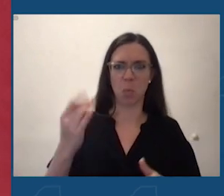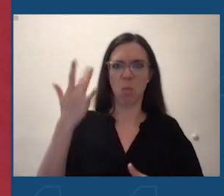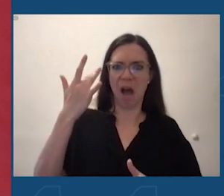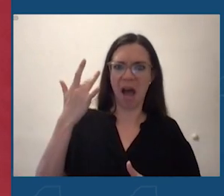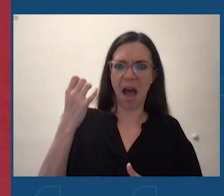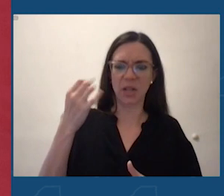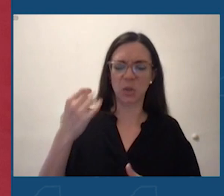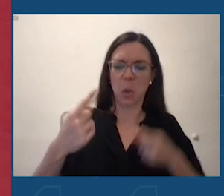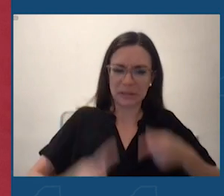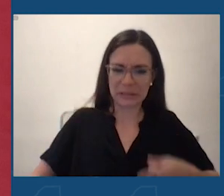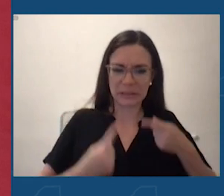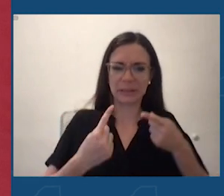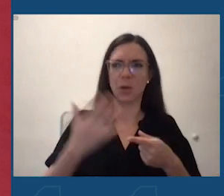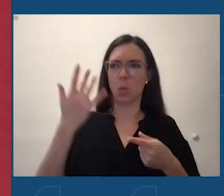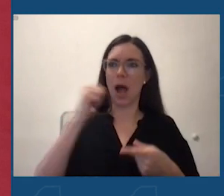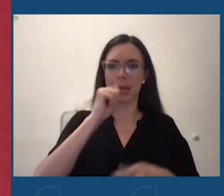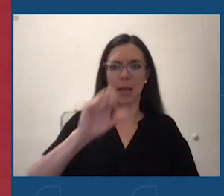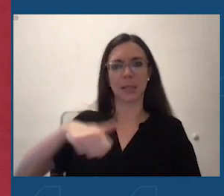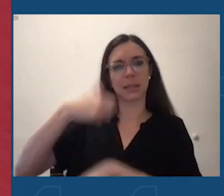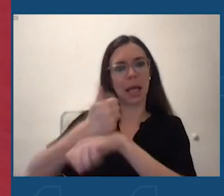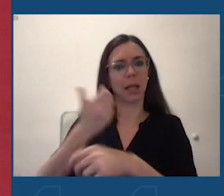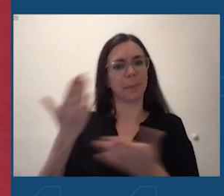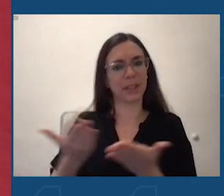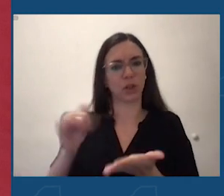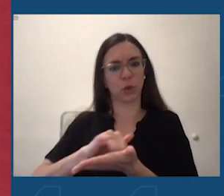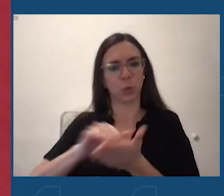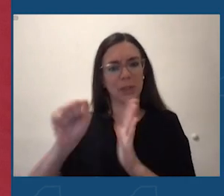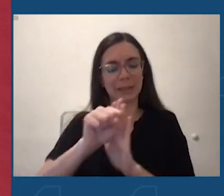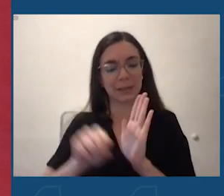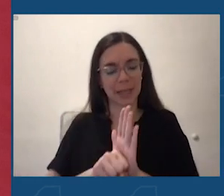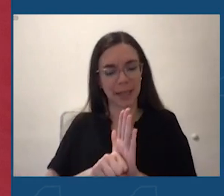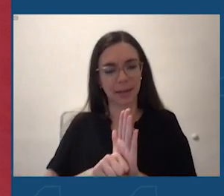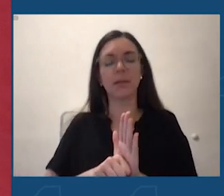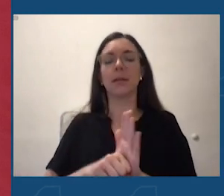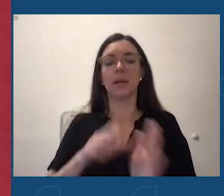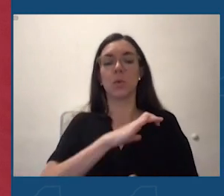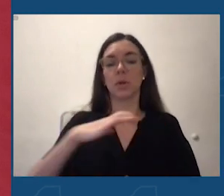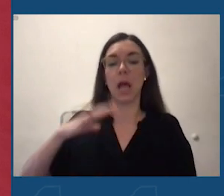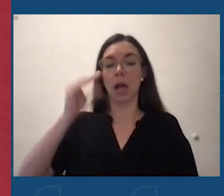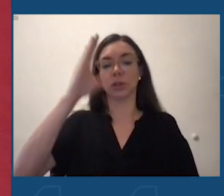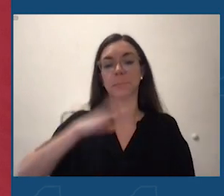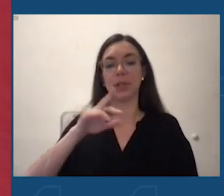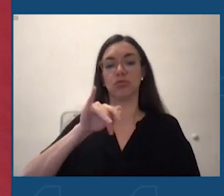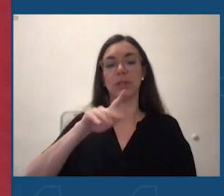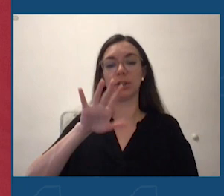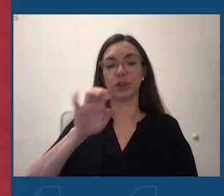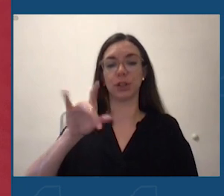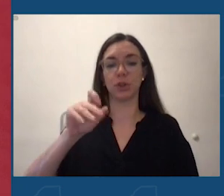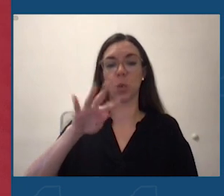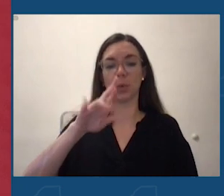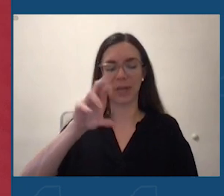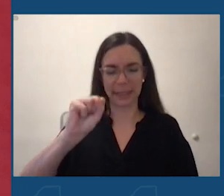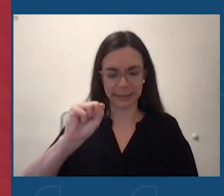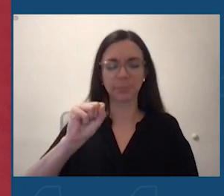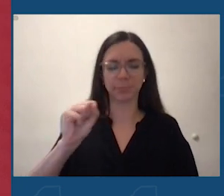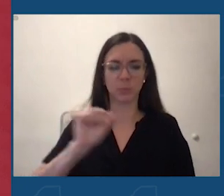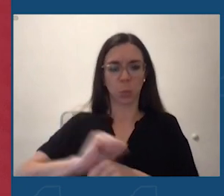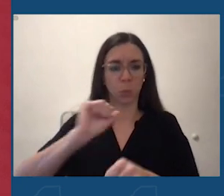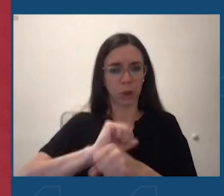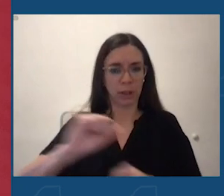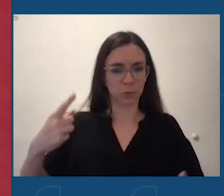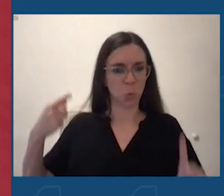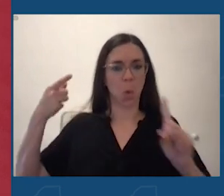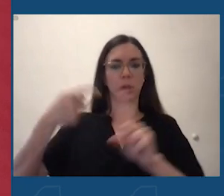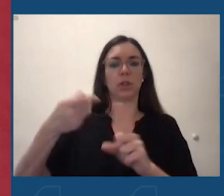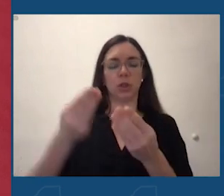isn't that in New York State again? Well, Congressman Richie Torres recognized this, and I want to thank him for working toward a solution. We are working together